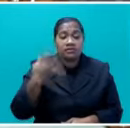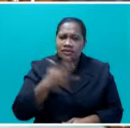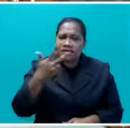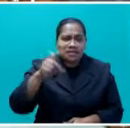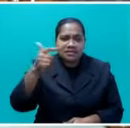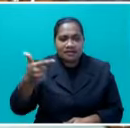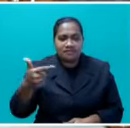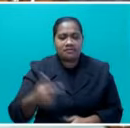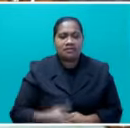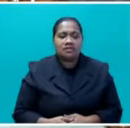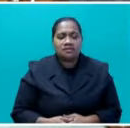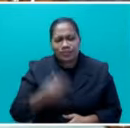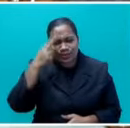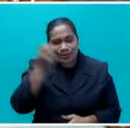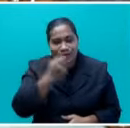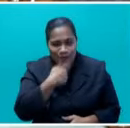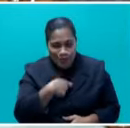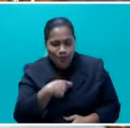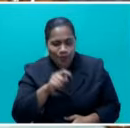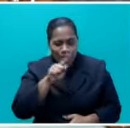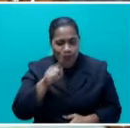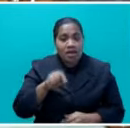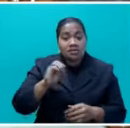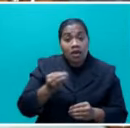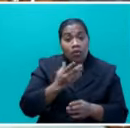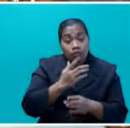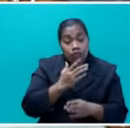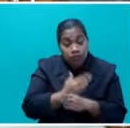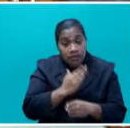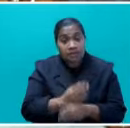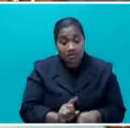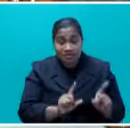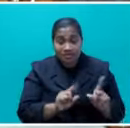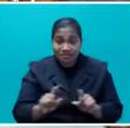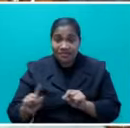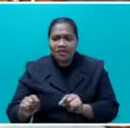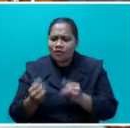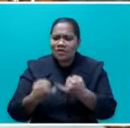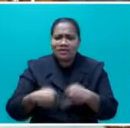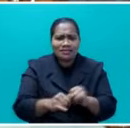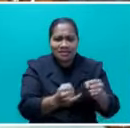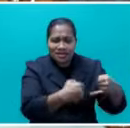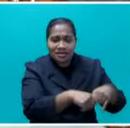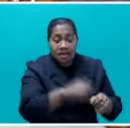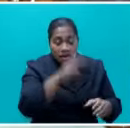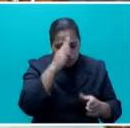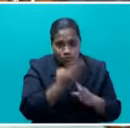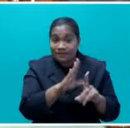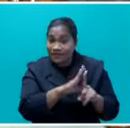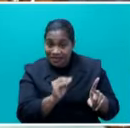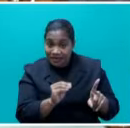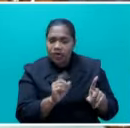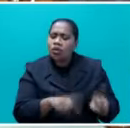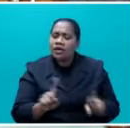few. Mr. Speaker, sir, with the current work that has been undertaken in expanding coverage to the maritime islands, a student, for example,